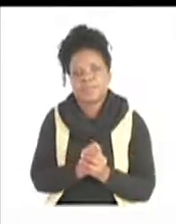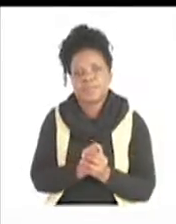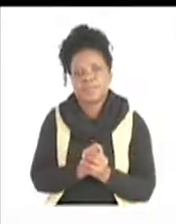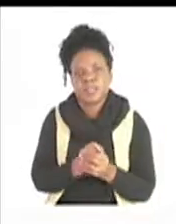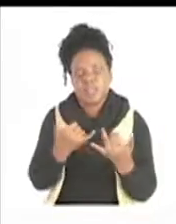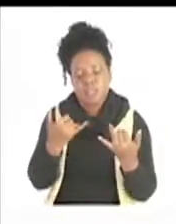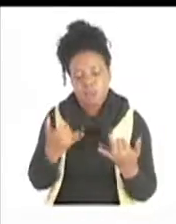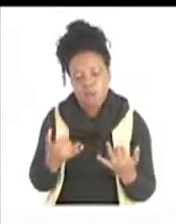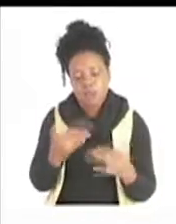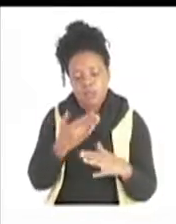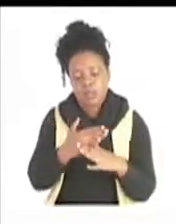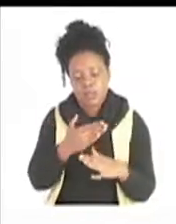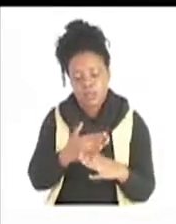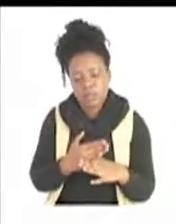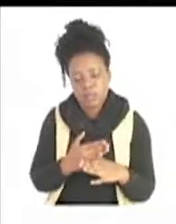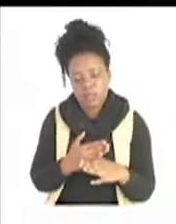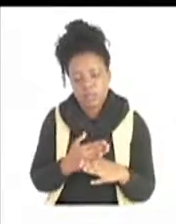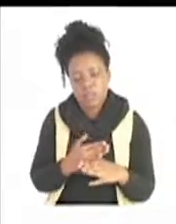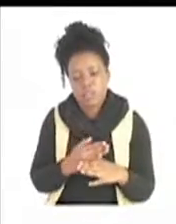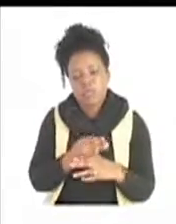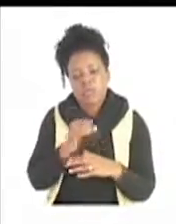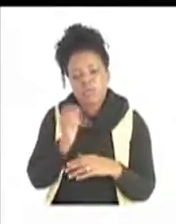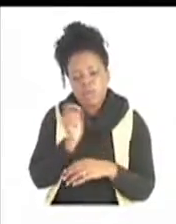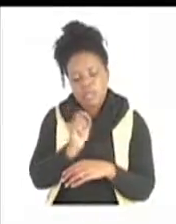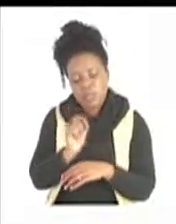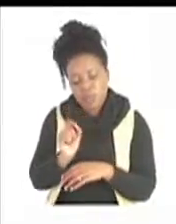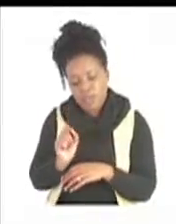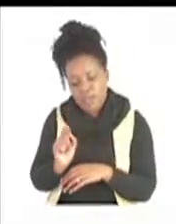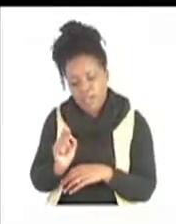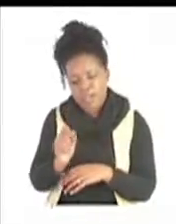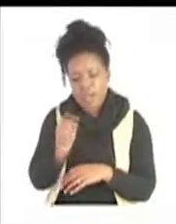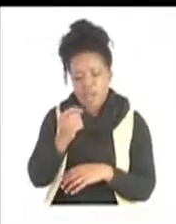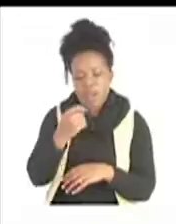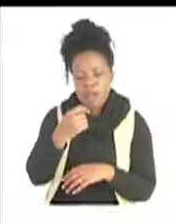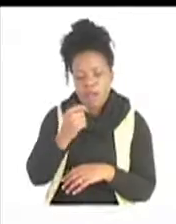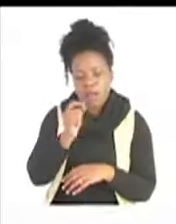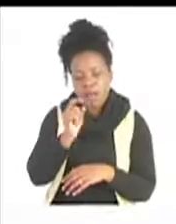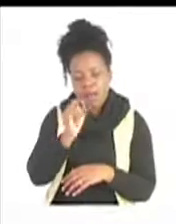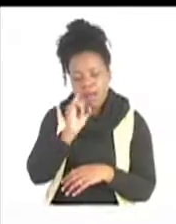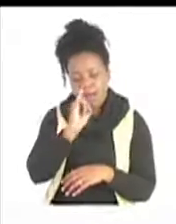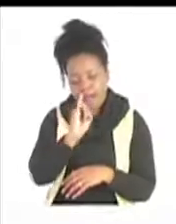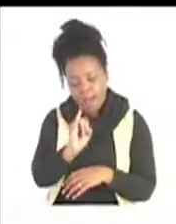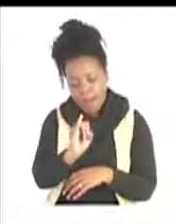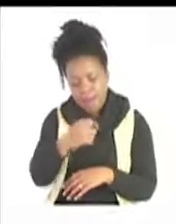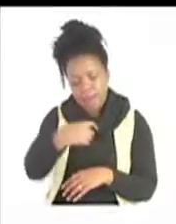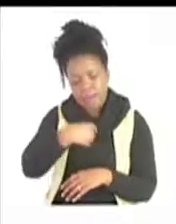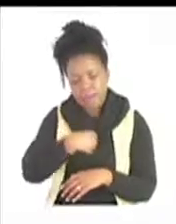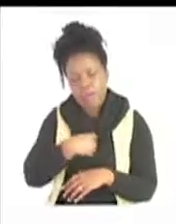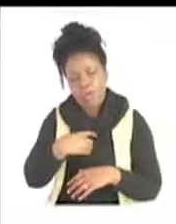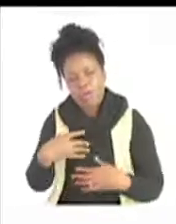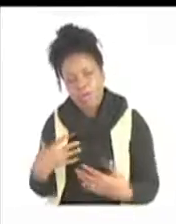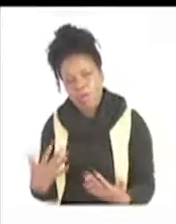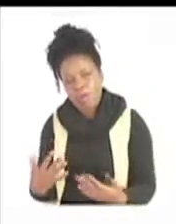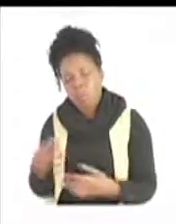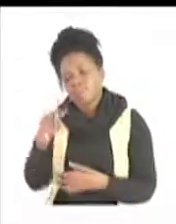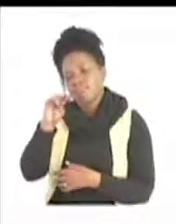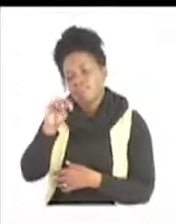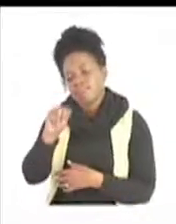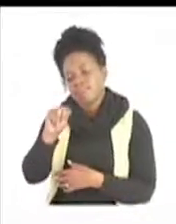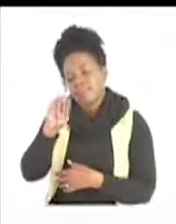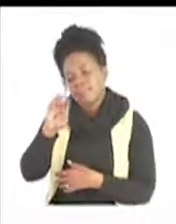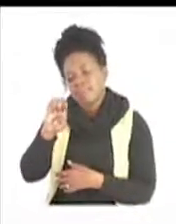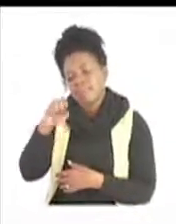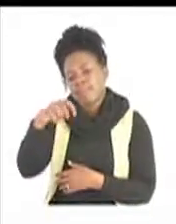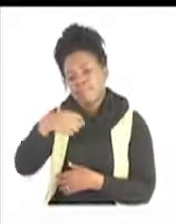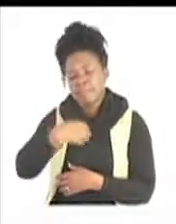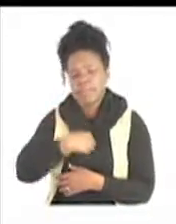me as a personal pronoun on the blank line to complete each sentence. Chanel,